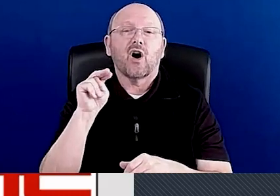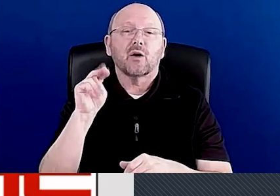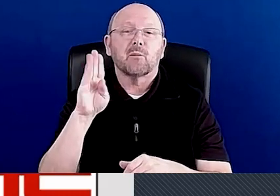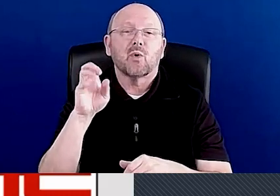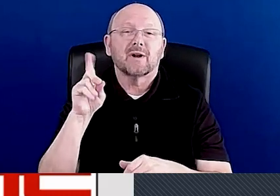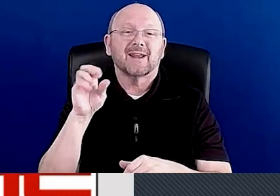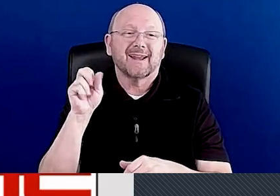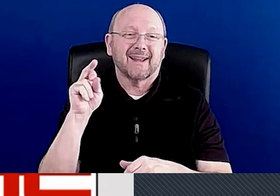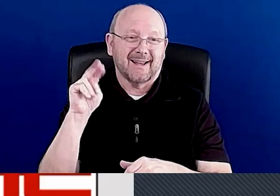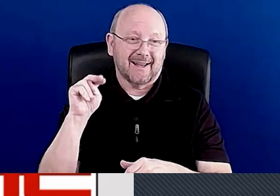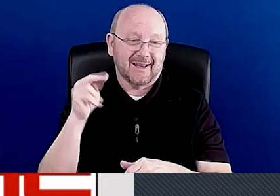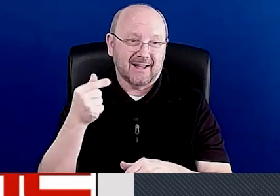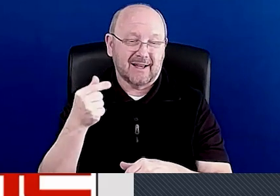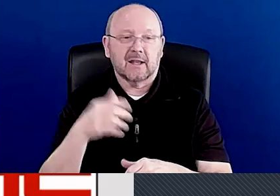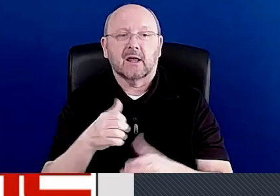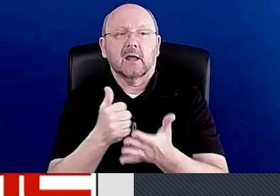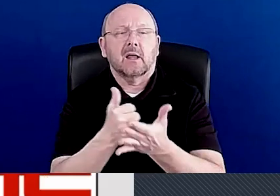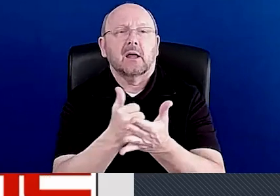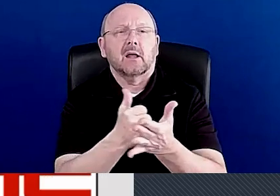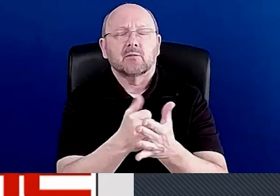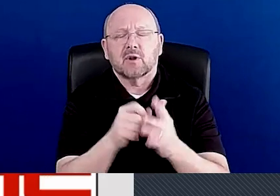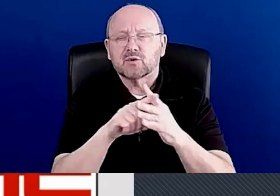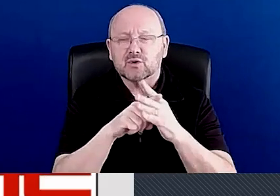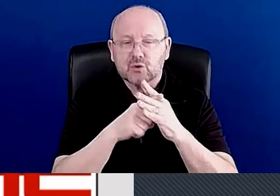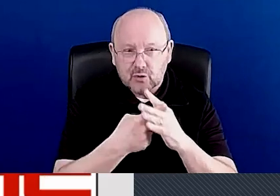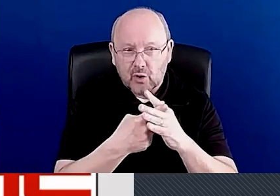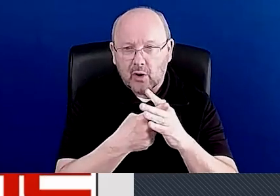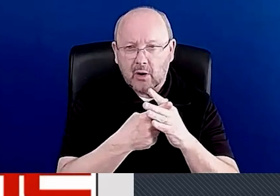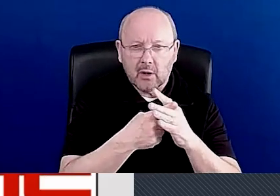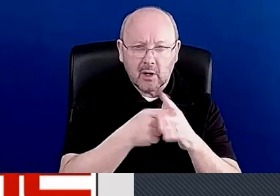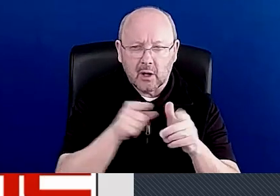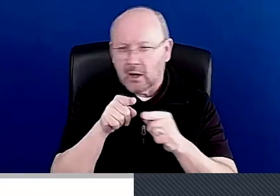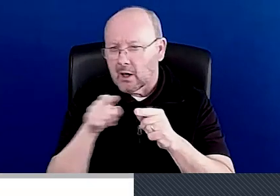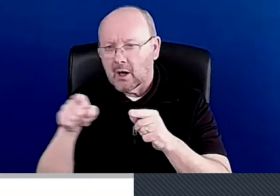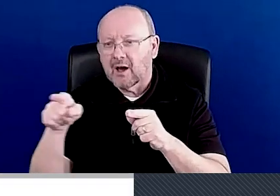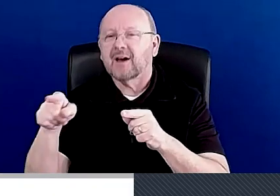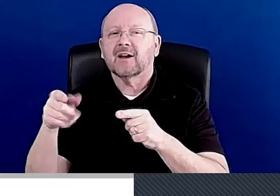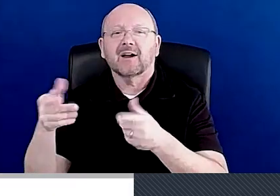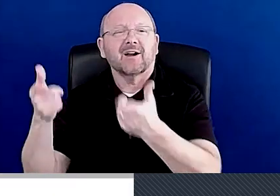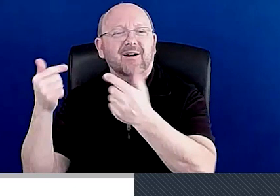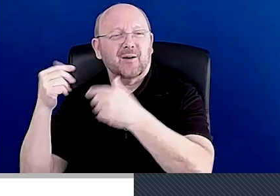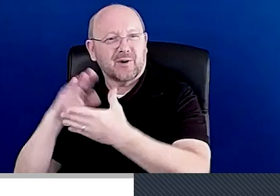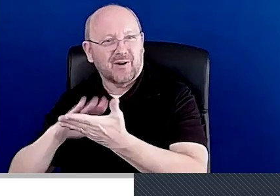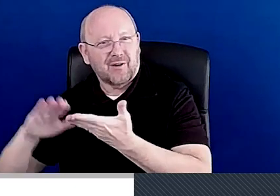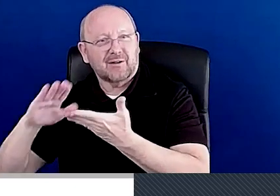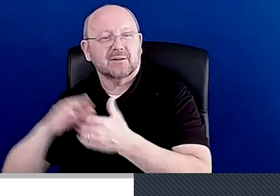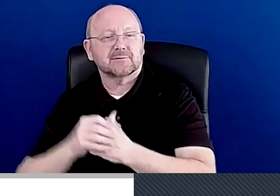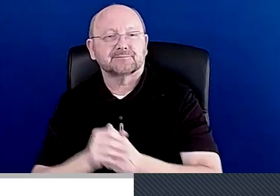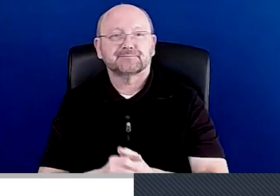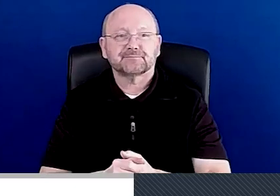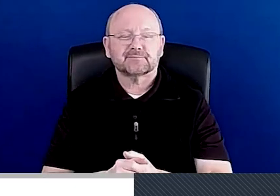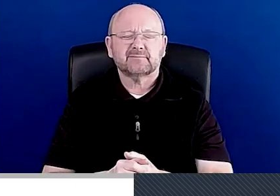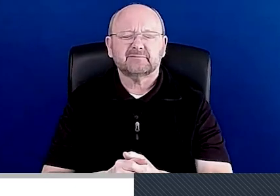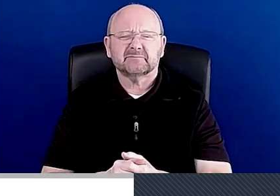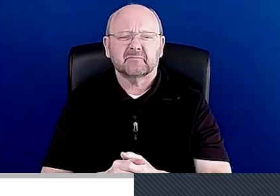students in starting their pathway here. Give you a little bit of an idea,